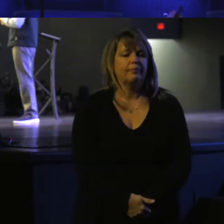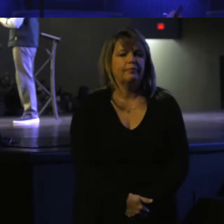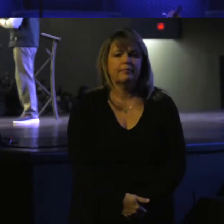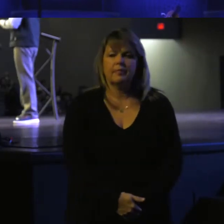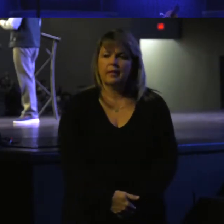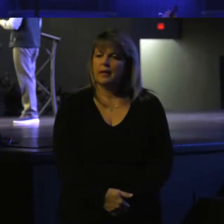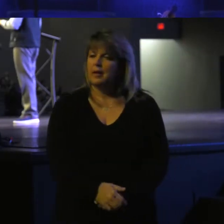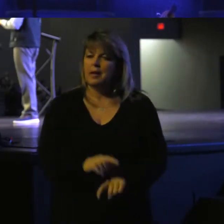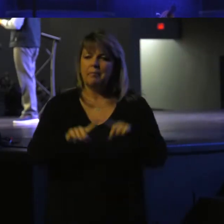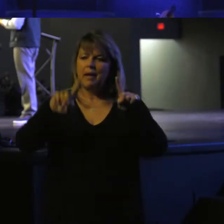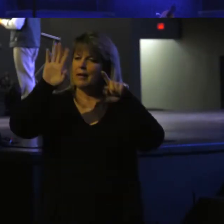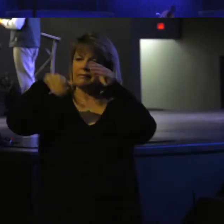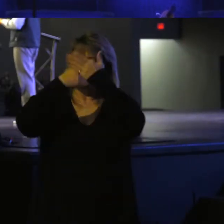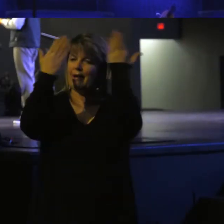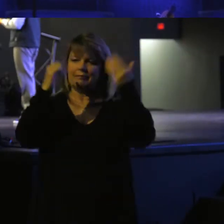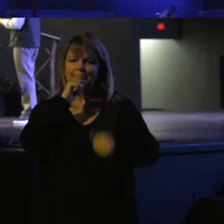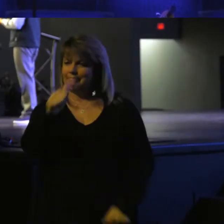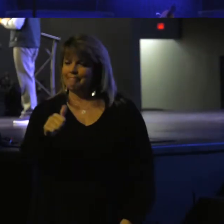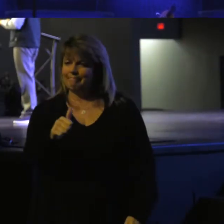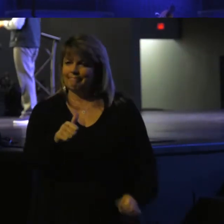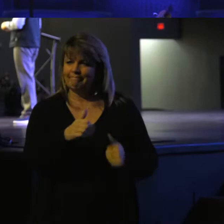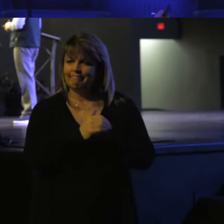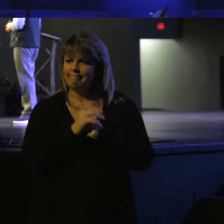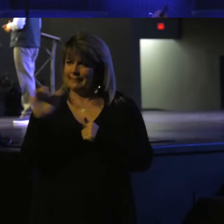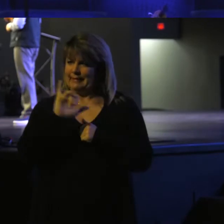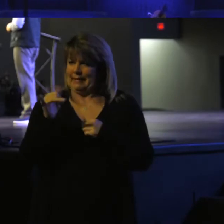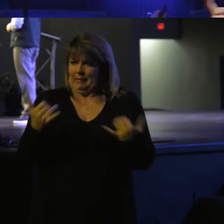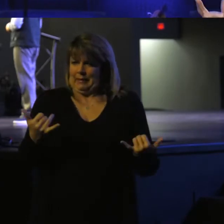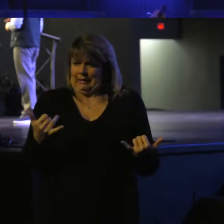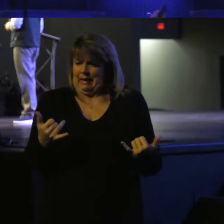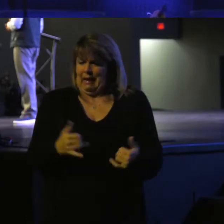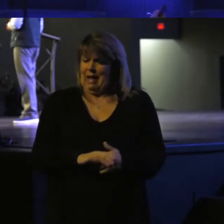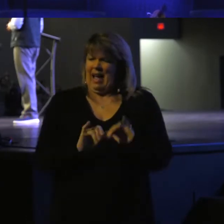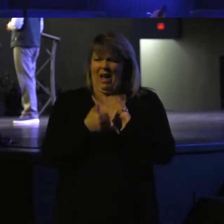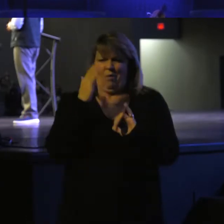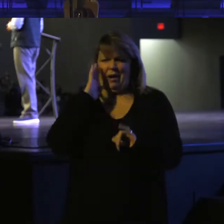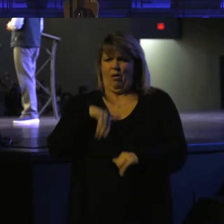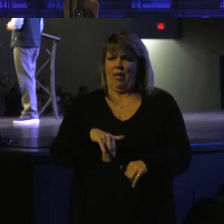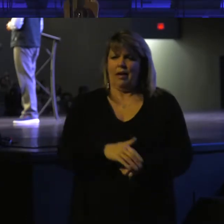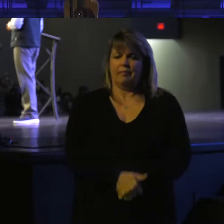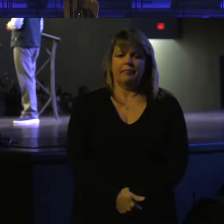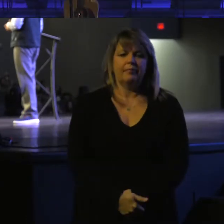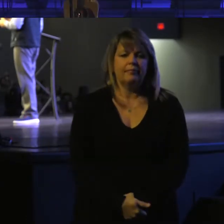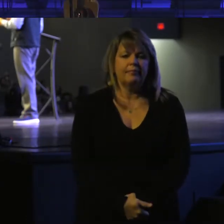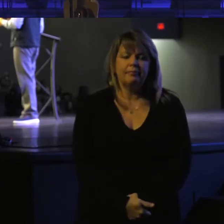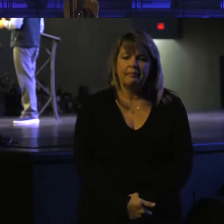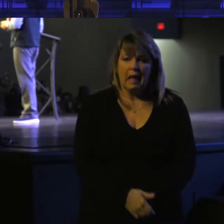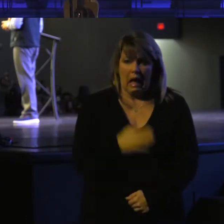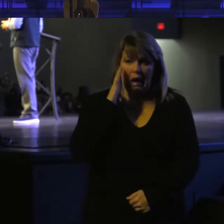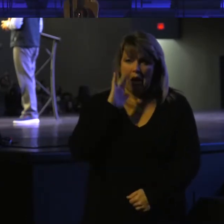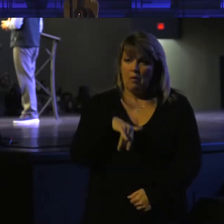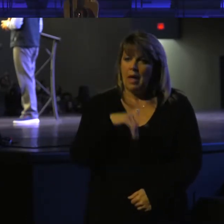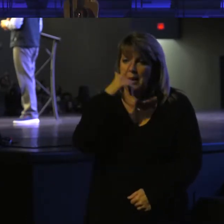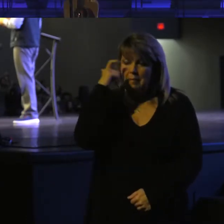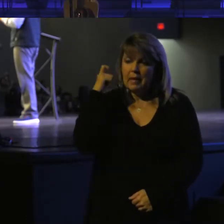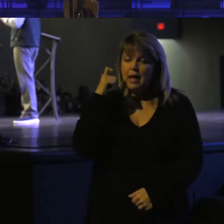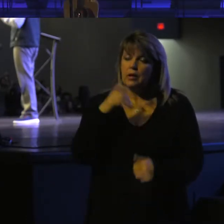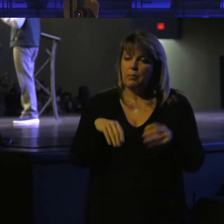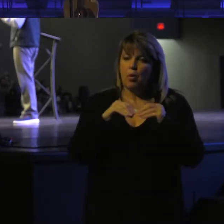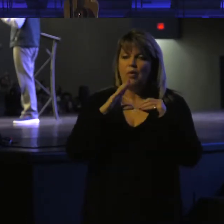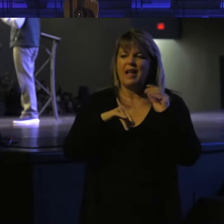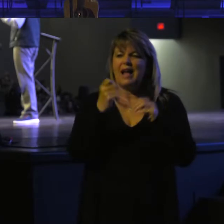And yet that's not heaven as it is today. How do I know that? I know that because of the more